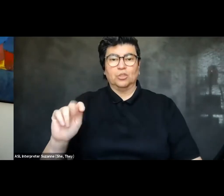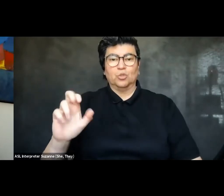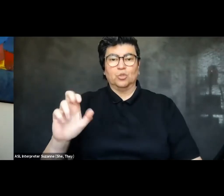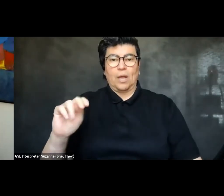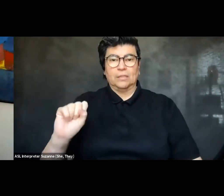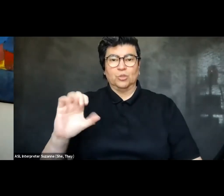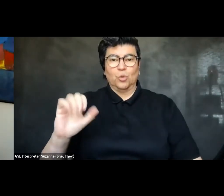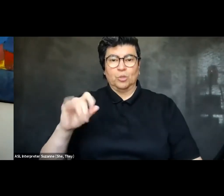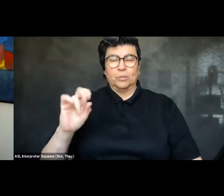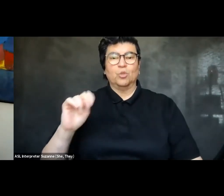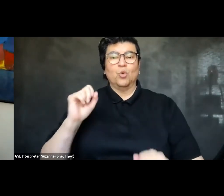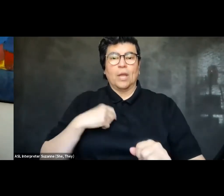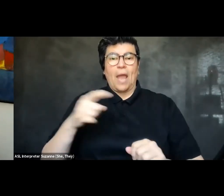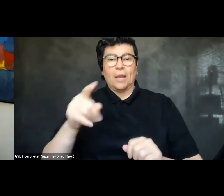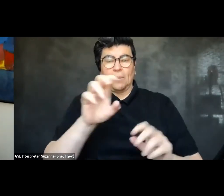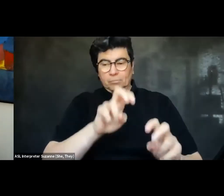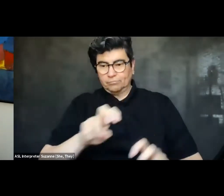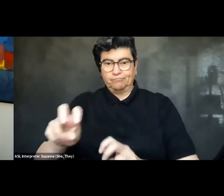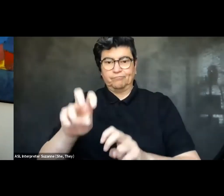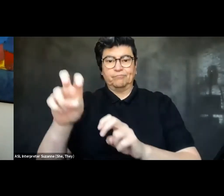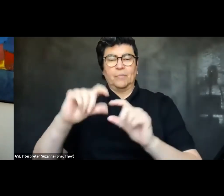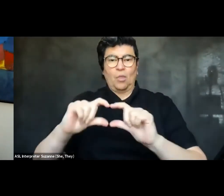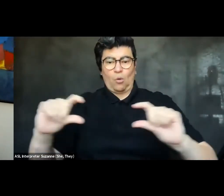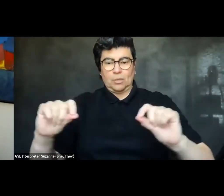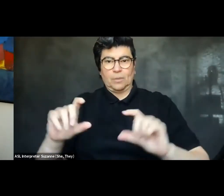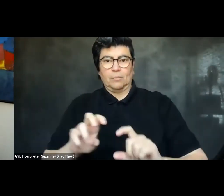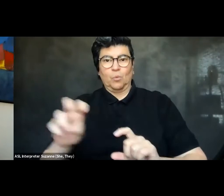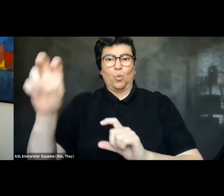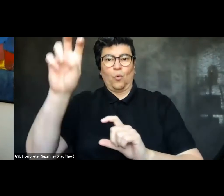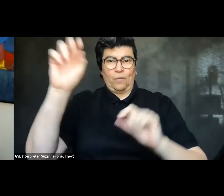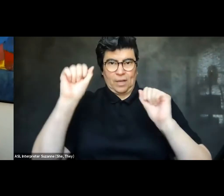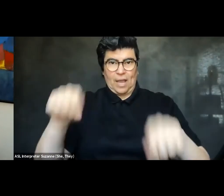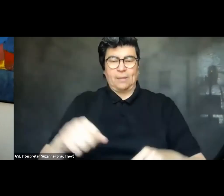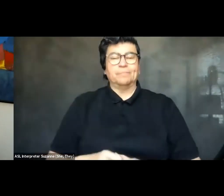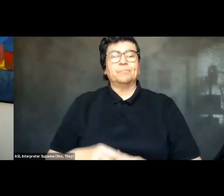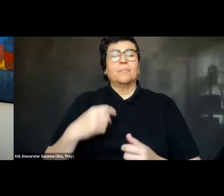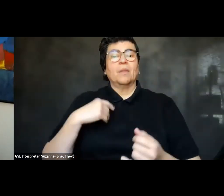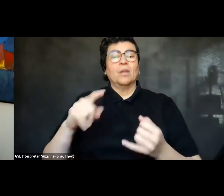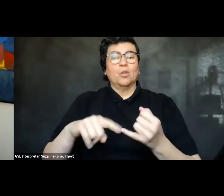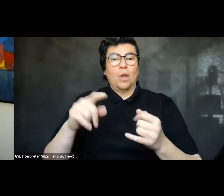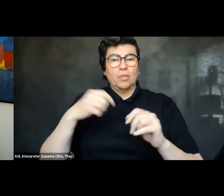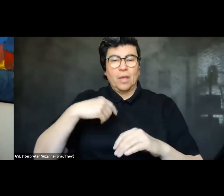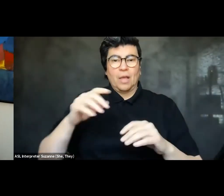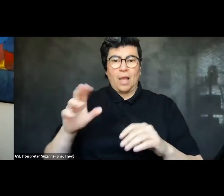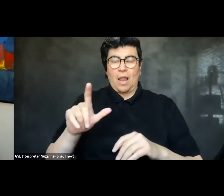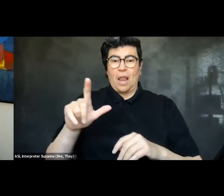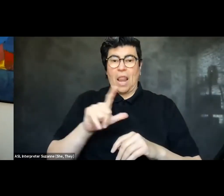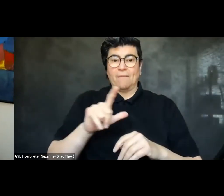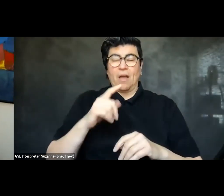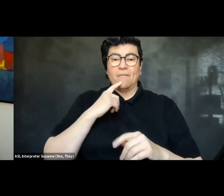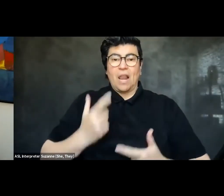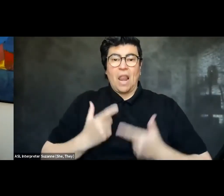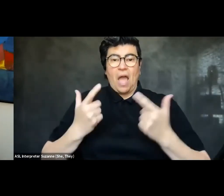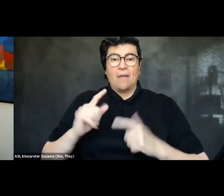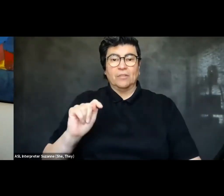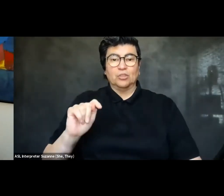click and drag the provided subtitles anywhere on your screen. Finally, you can click on the small arrow to the left of the live transcript